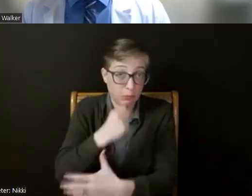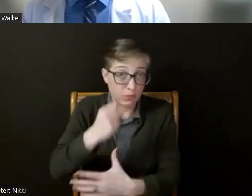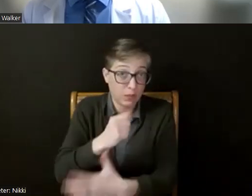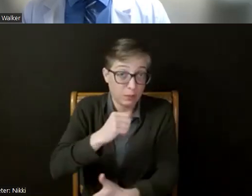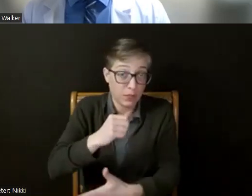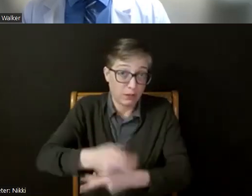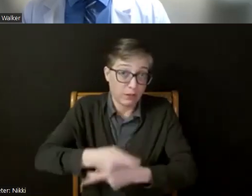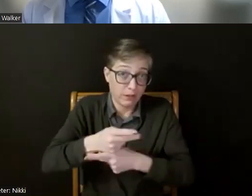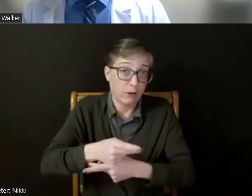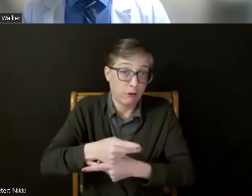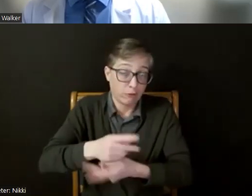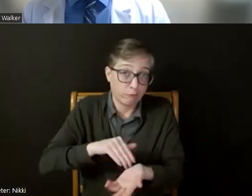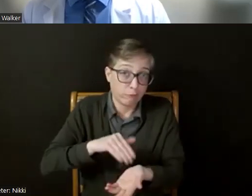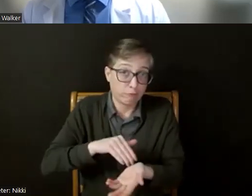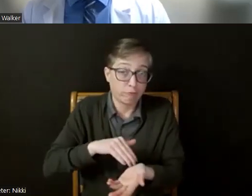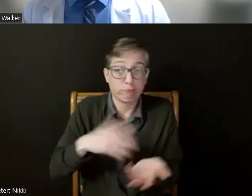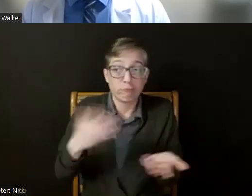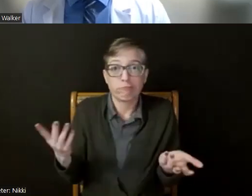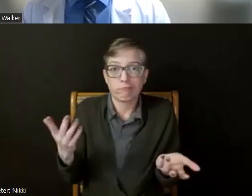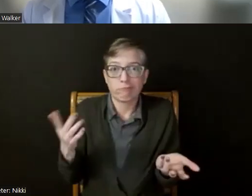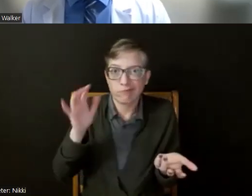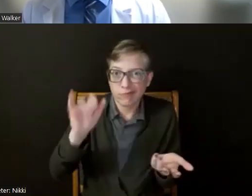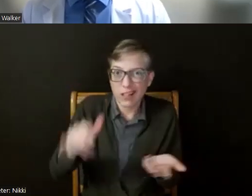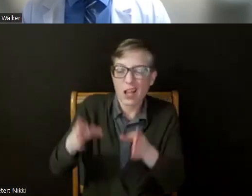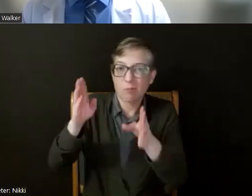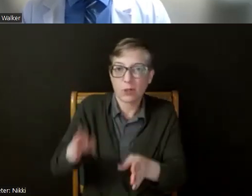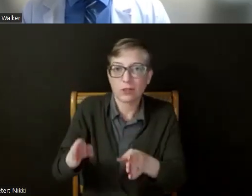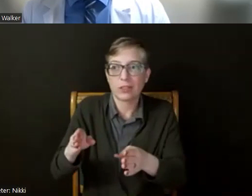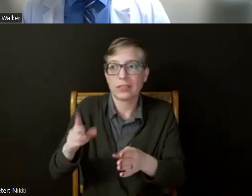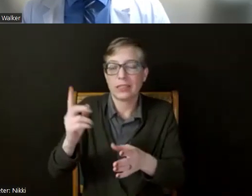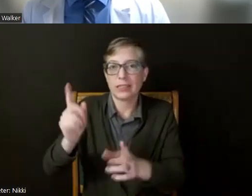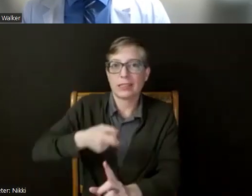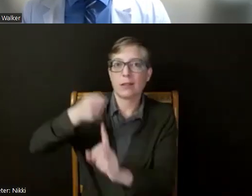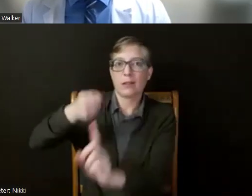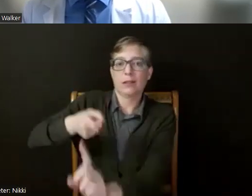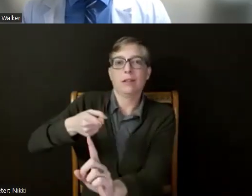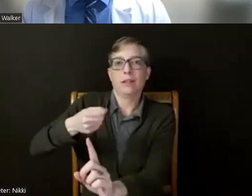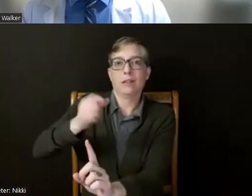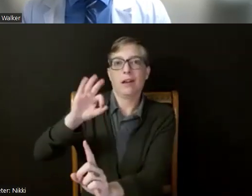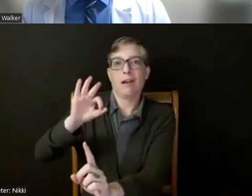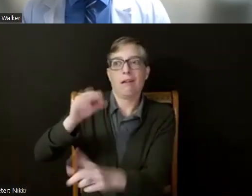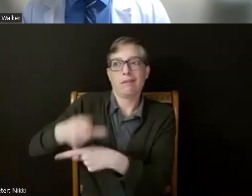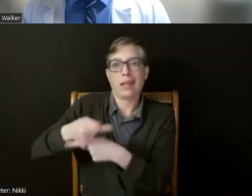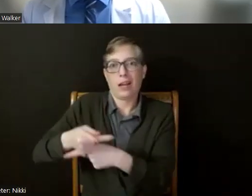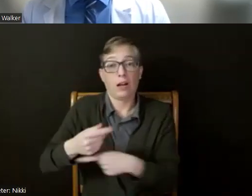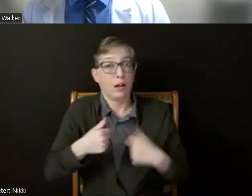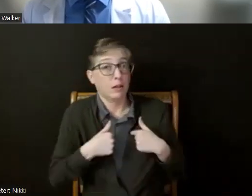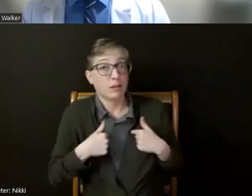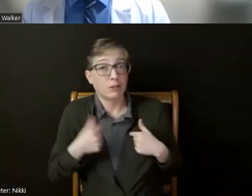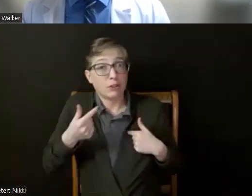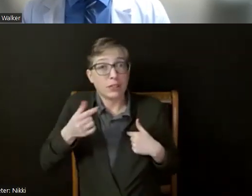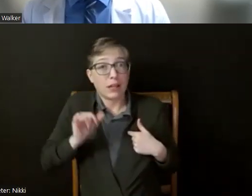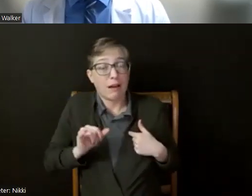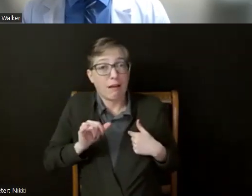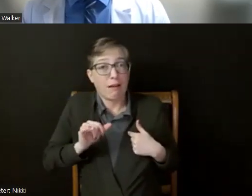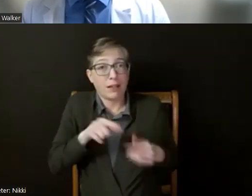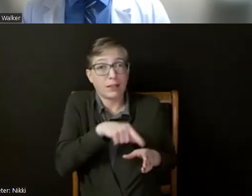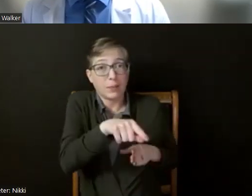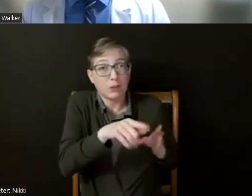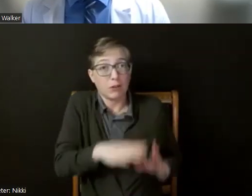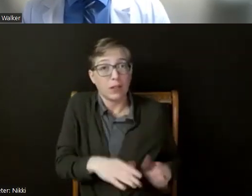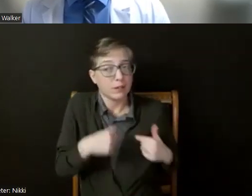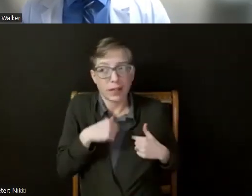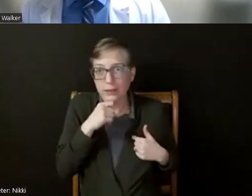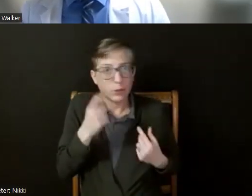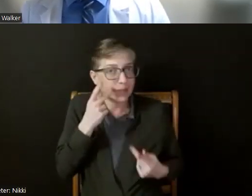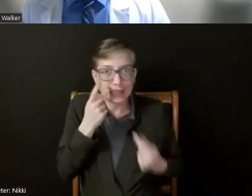And so, a GI doctor I don't see everybody. I don't know who needs colonoscopies, but that's what the primary